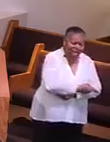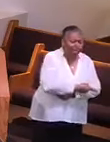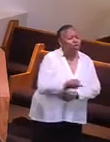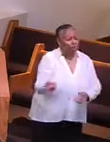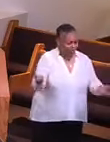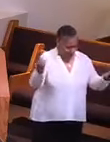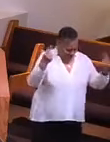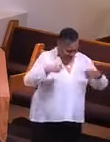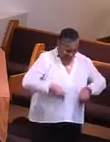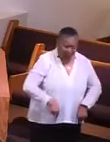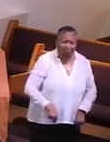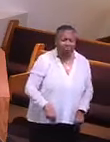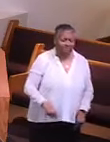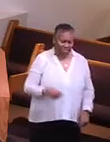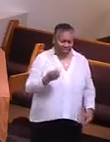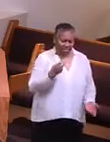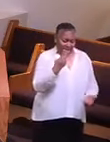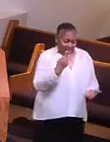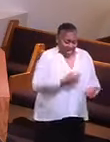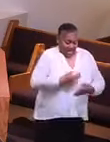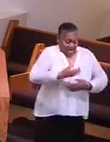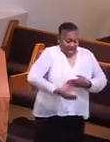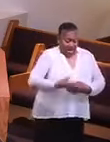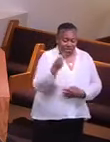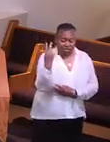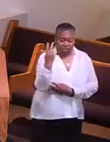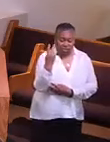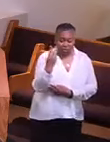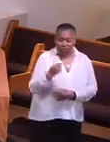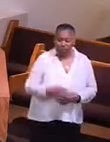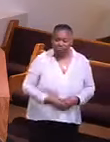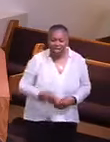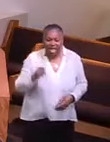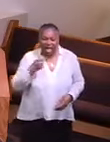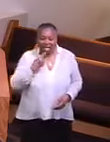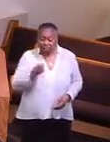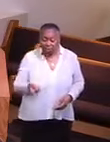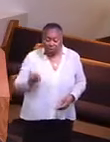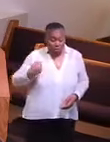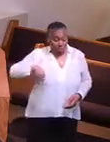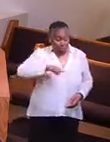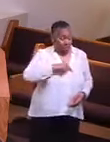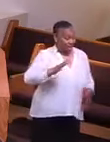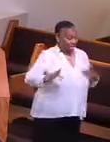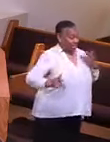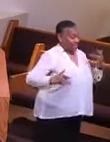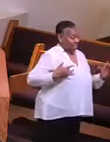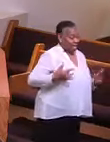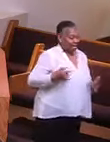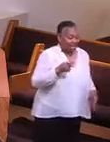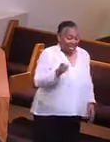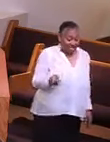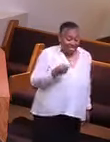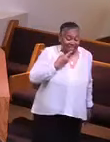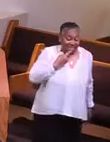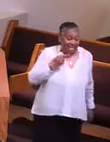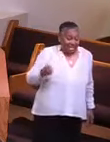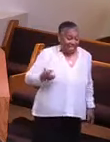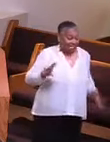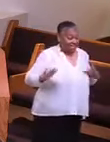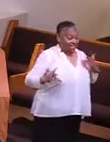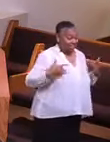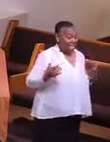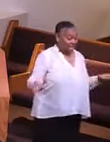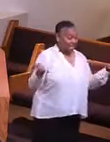I told him that we were excited, and he said he's just as excited as you are to come here. Amen. He said,